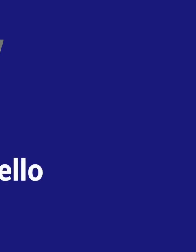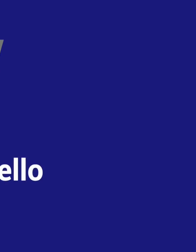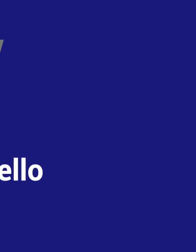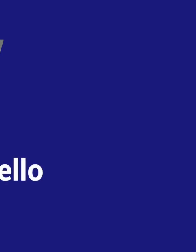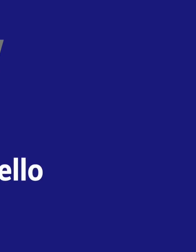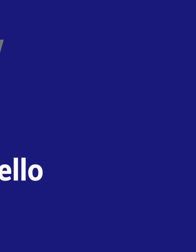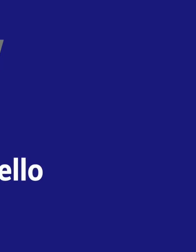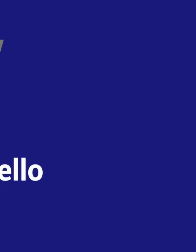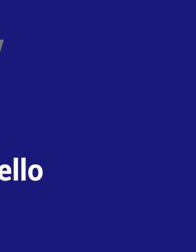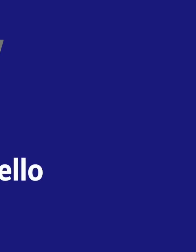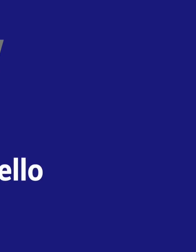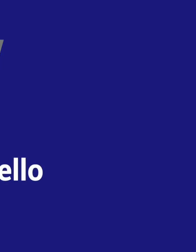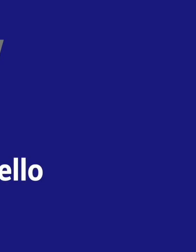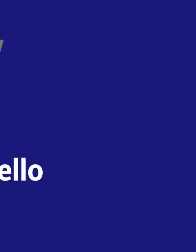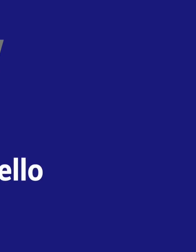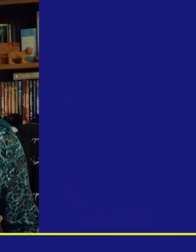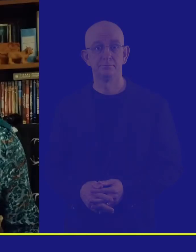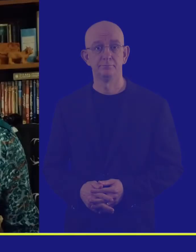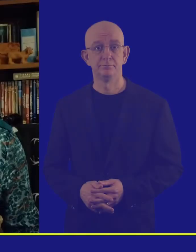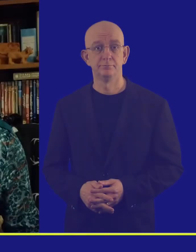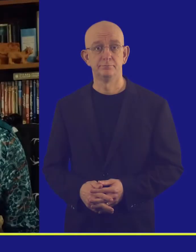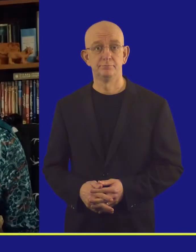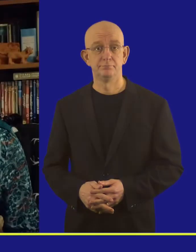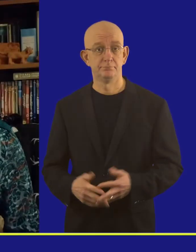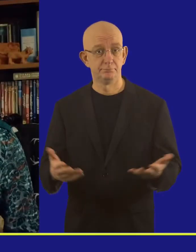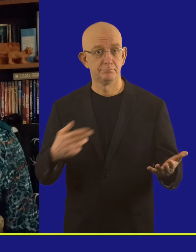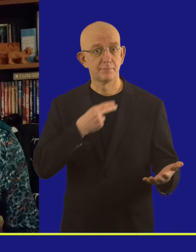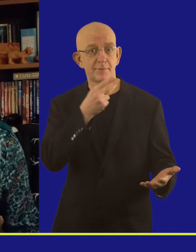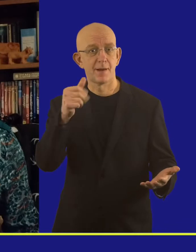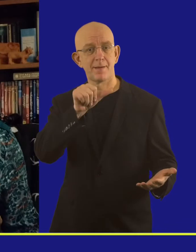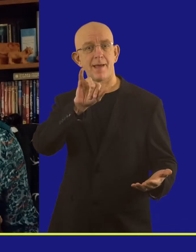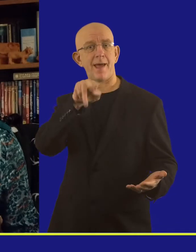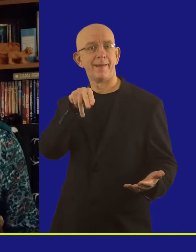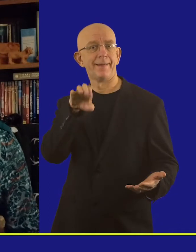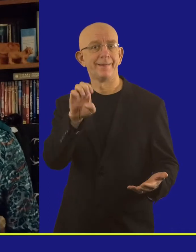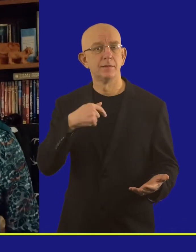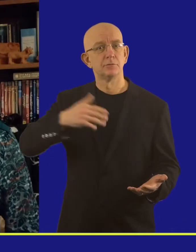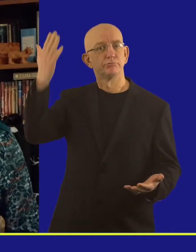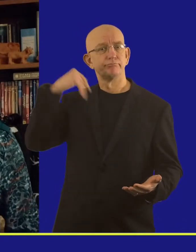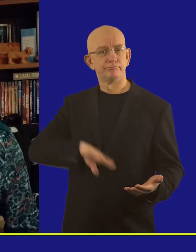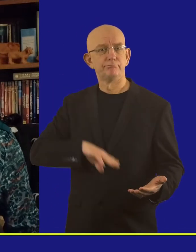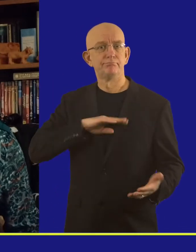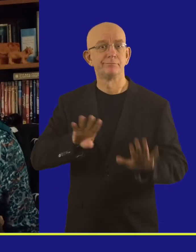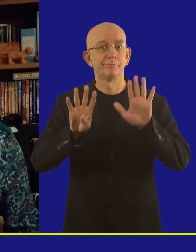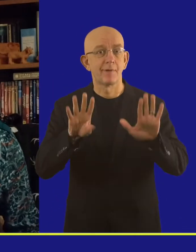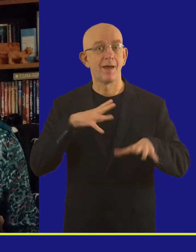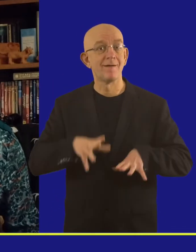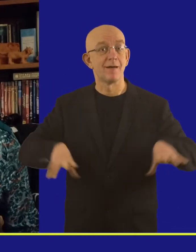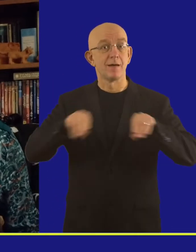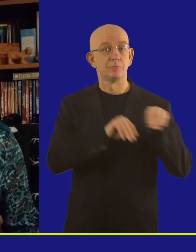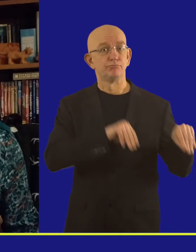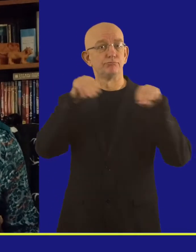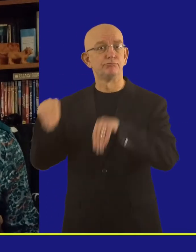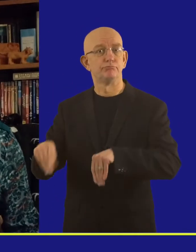Annie Kelly Costello, New Zealand. My name is Anya. When I was 9, I immigrated with my family to Aotearoa,